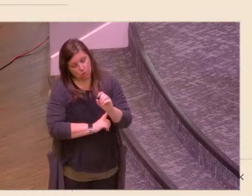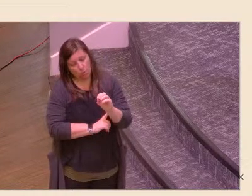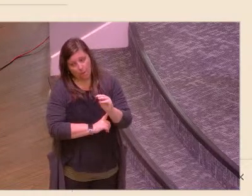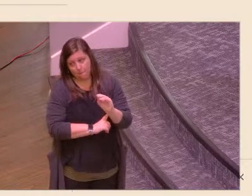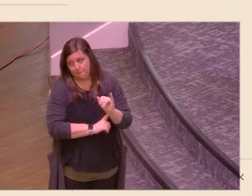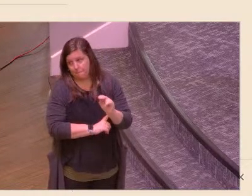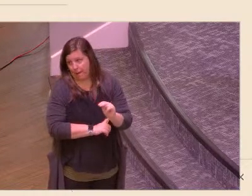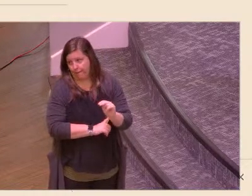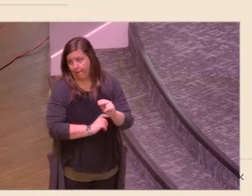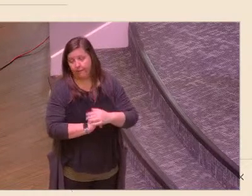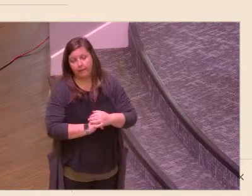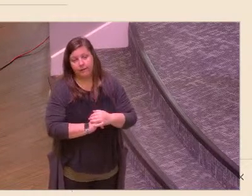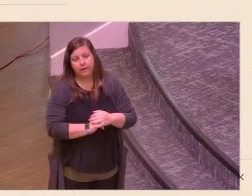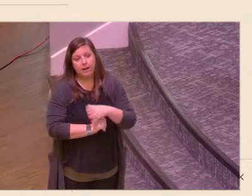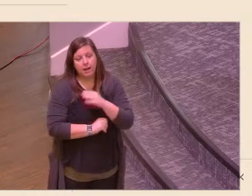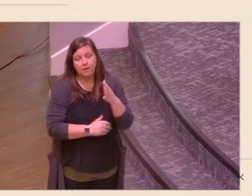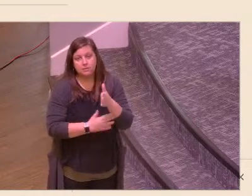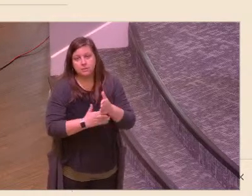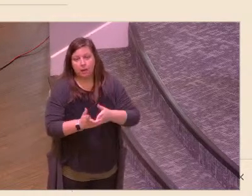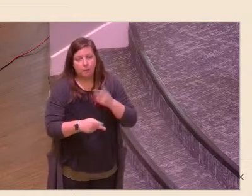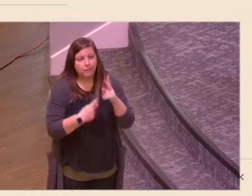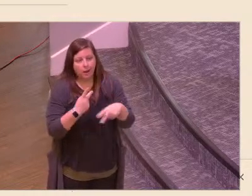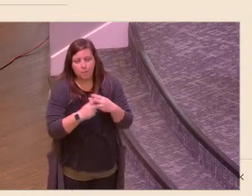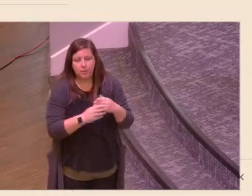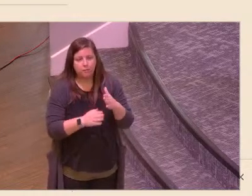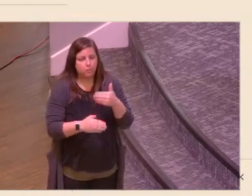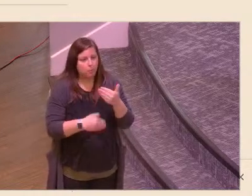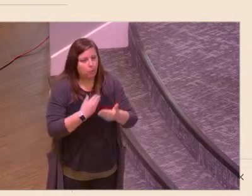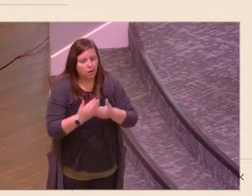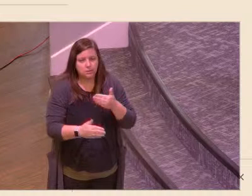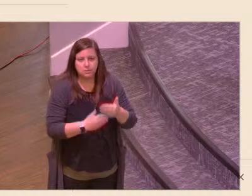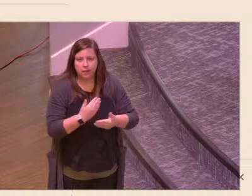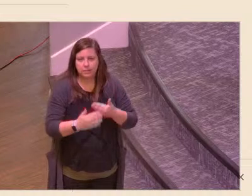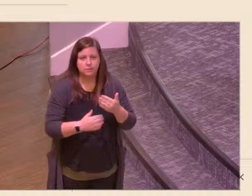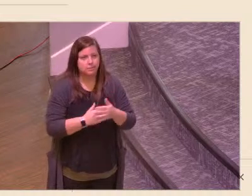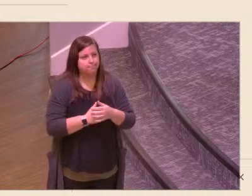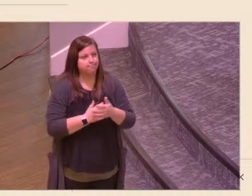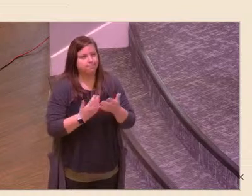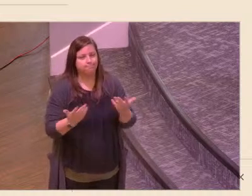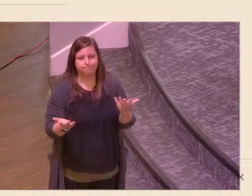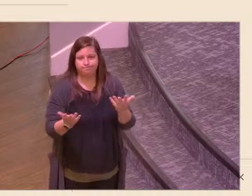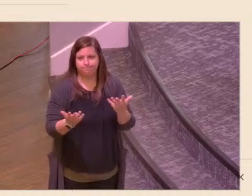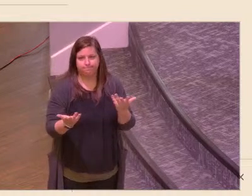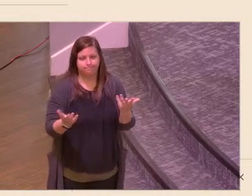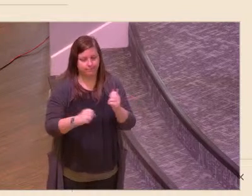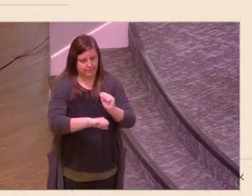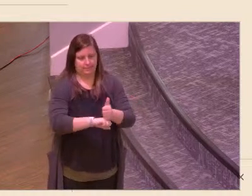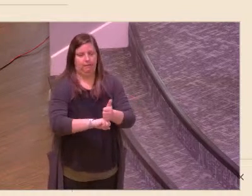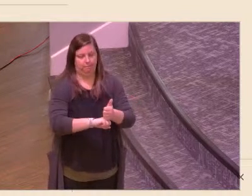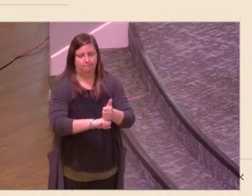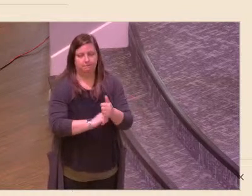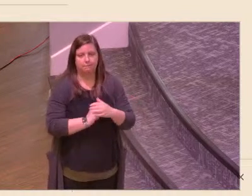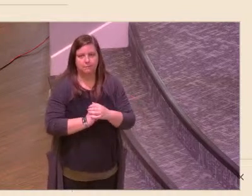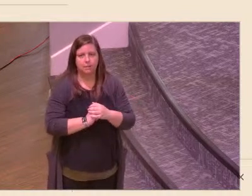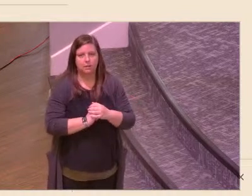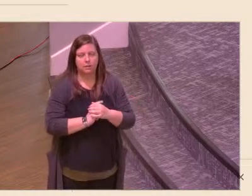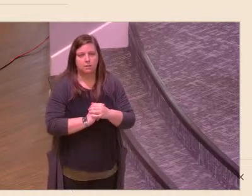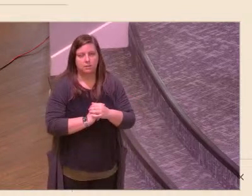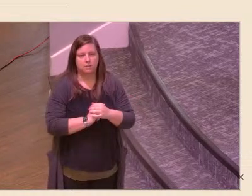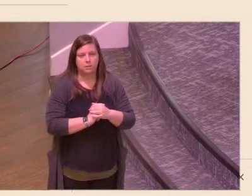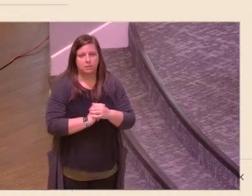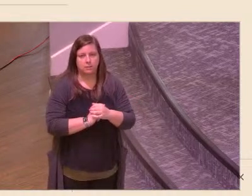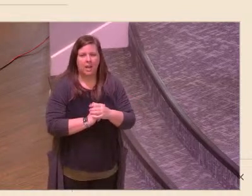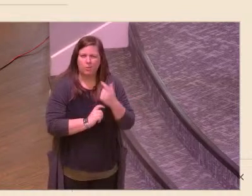process be developed, and we've talked about it for years, but that there would be a process